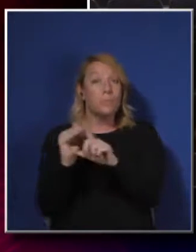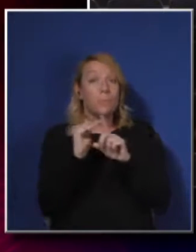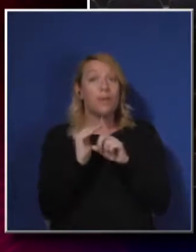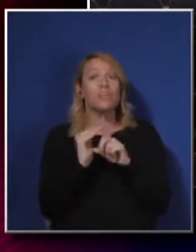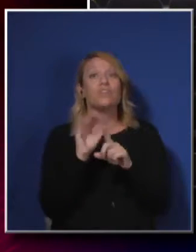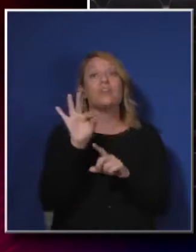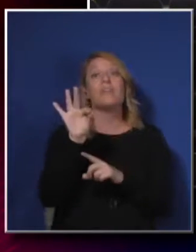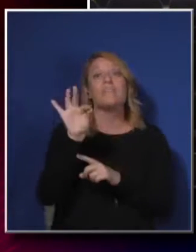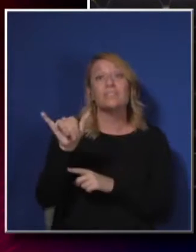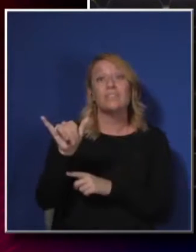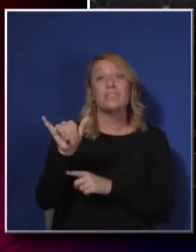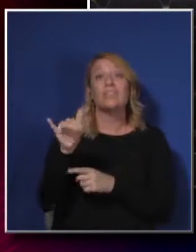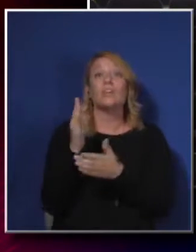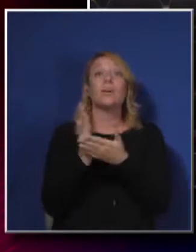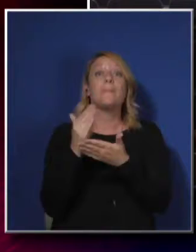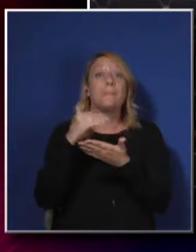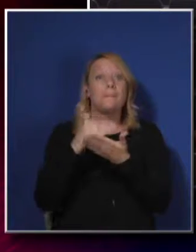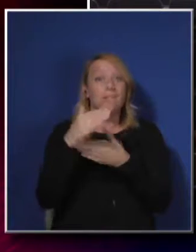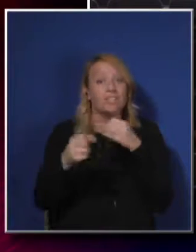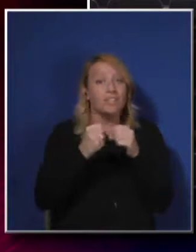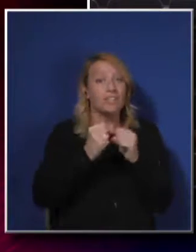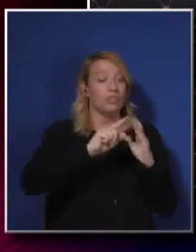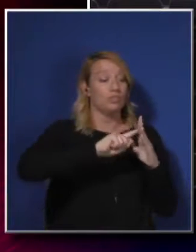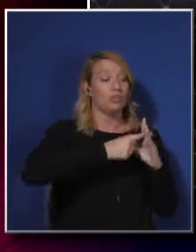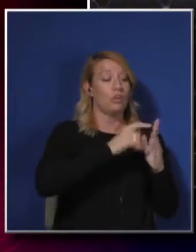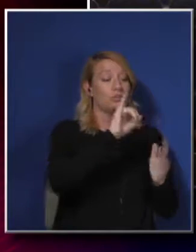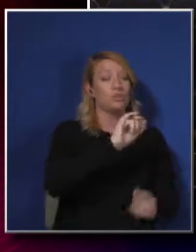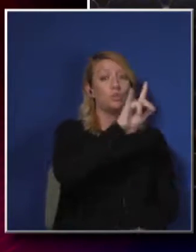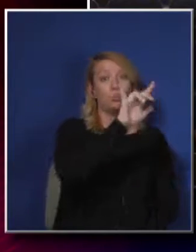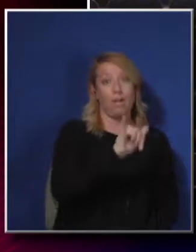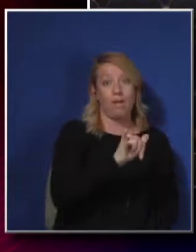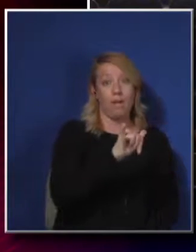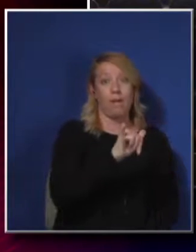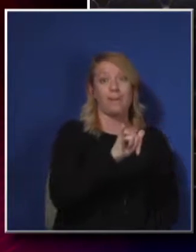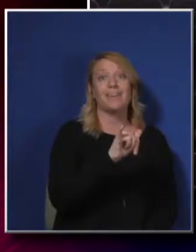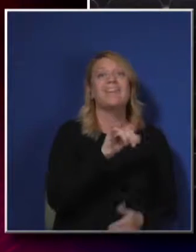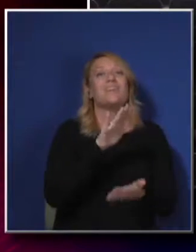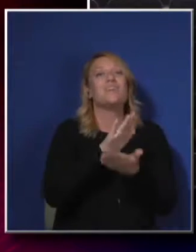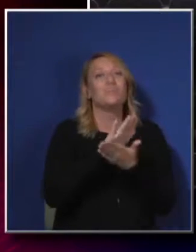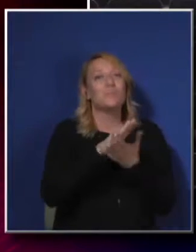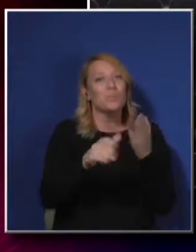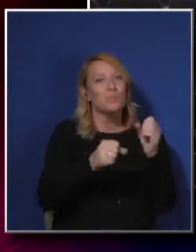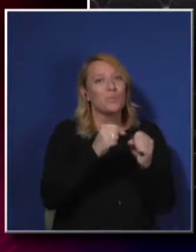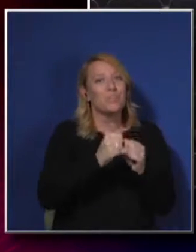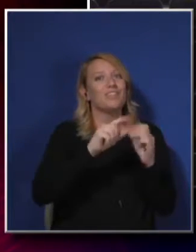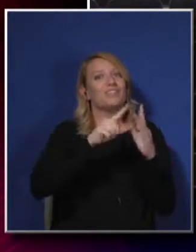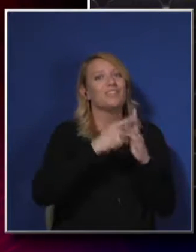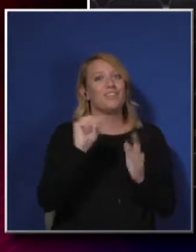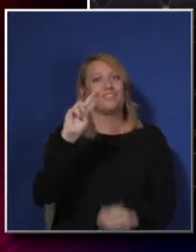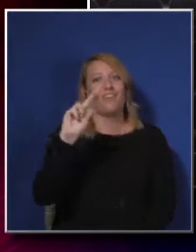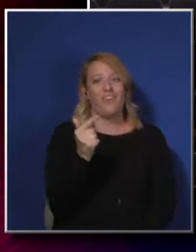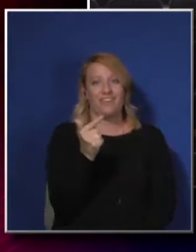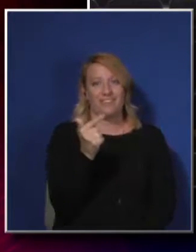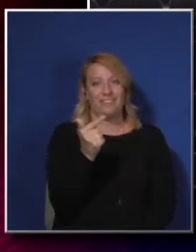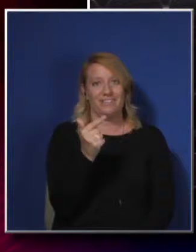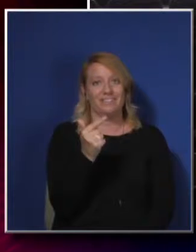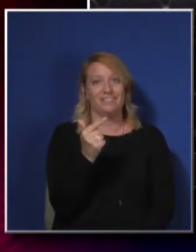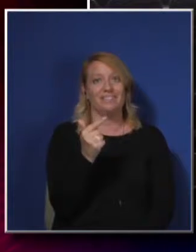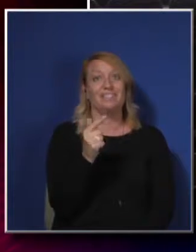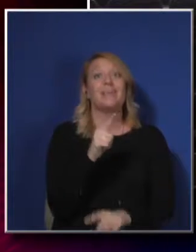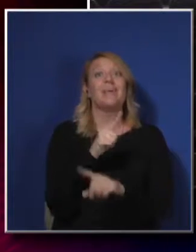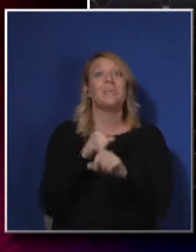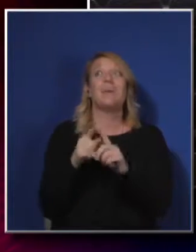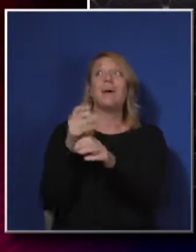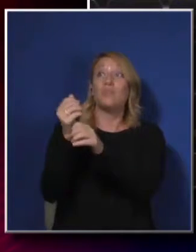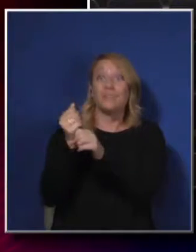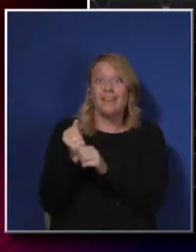budget year begins in July. Our school year starts in August, but we don't actually start receiving